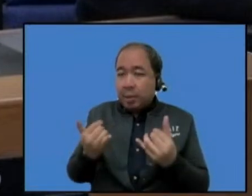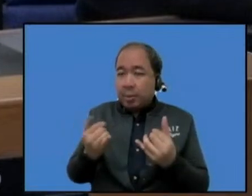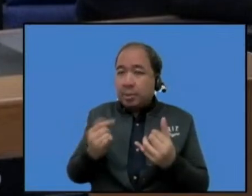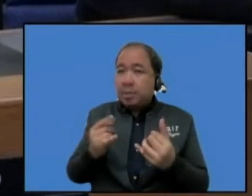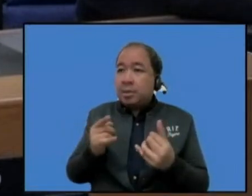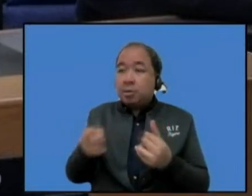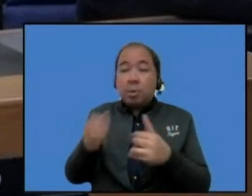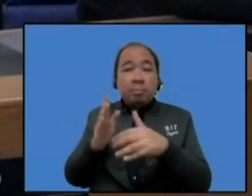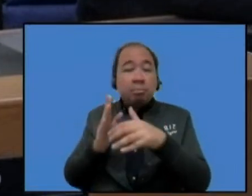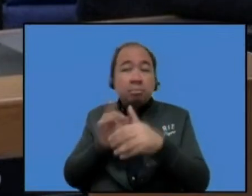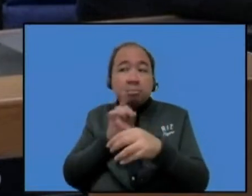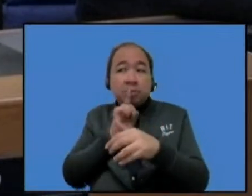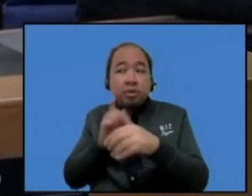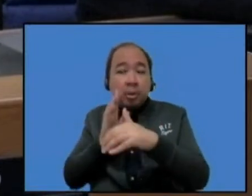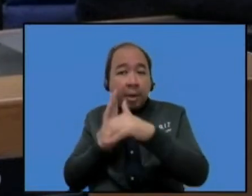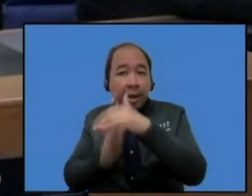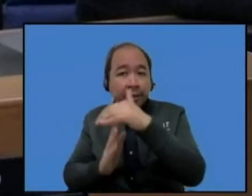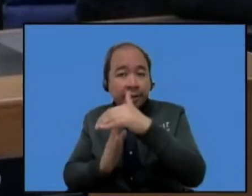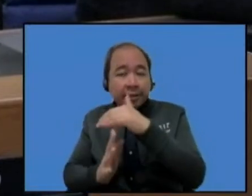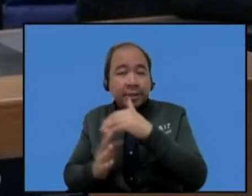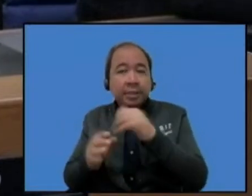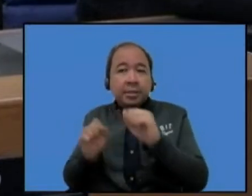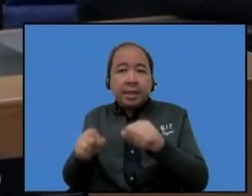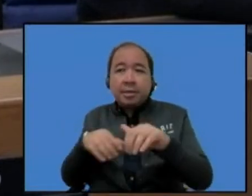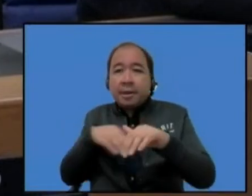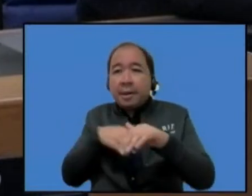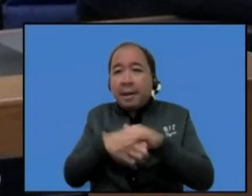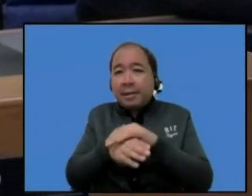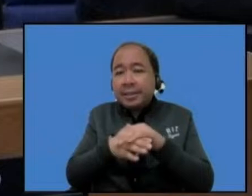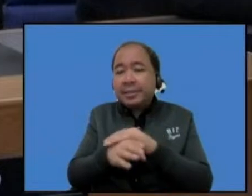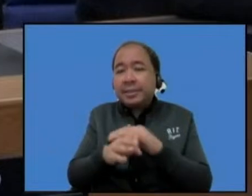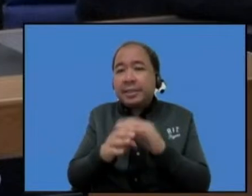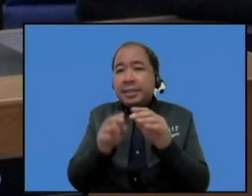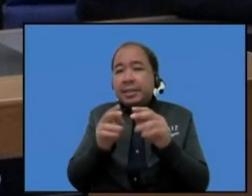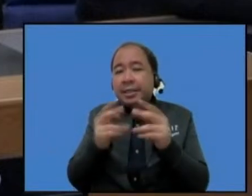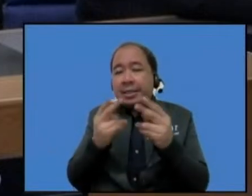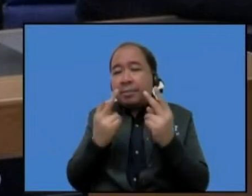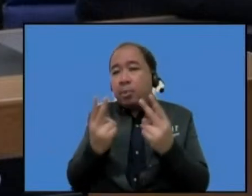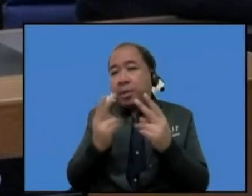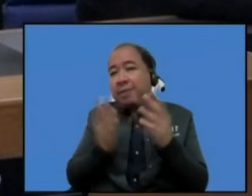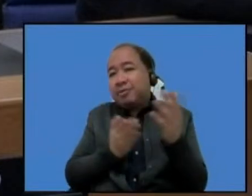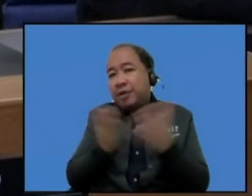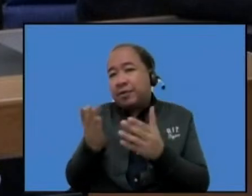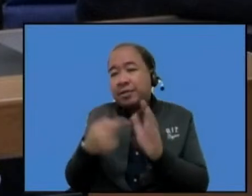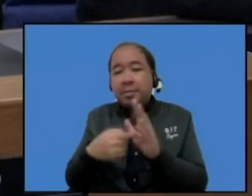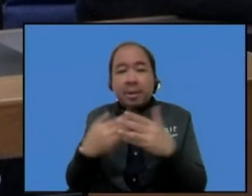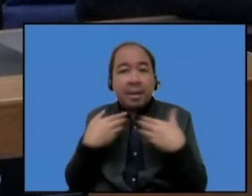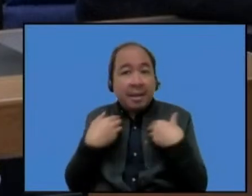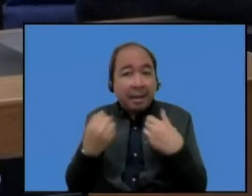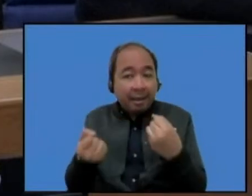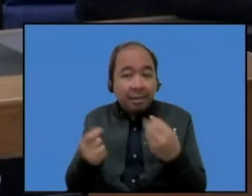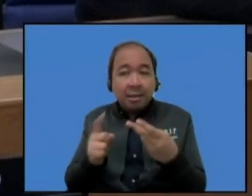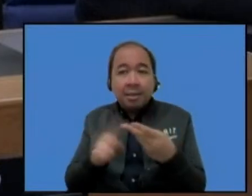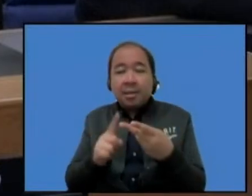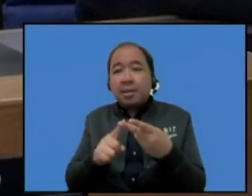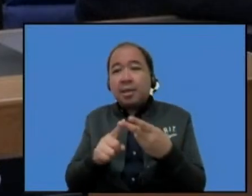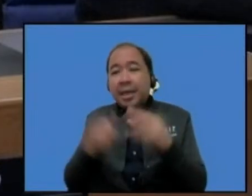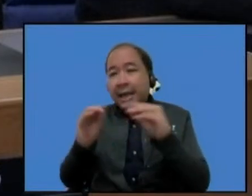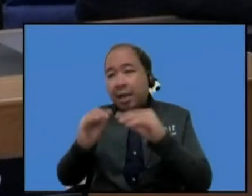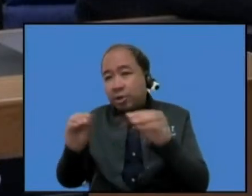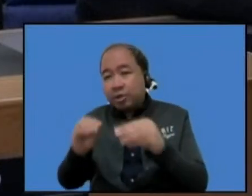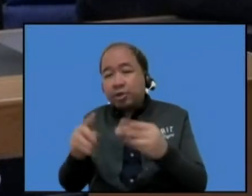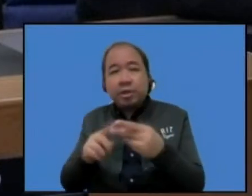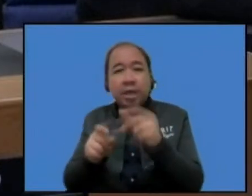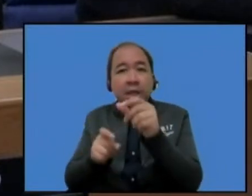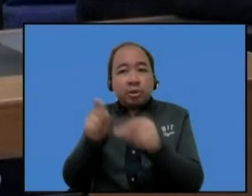have access to essential services such as healthcare, education, and social protection focusing